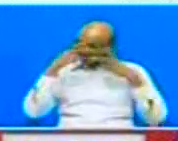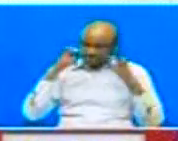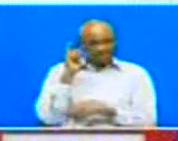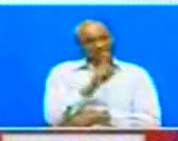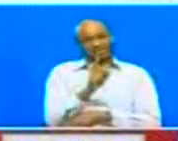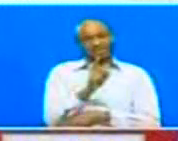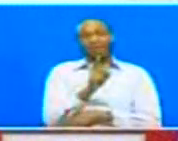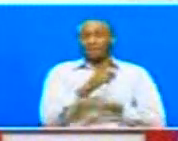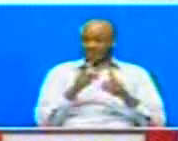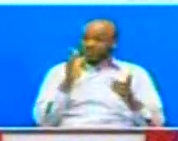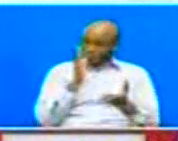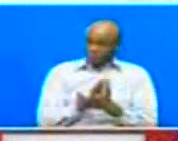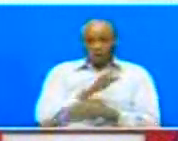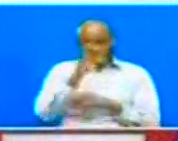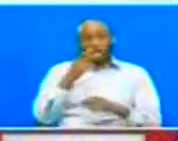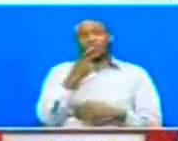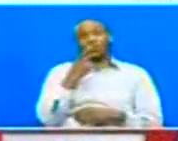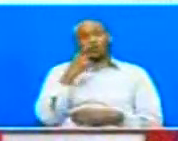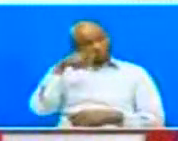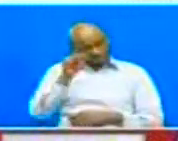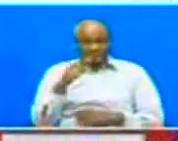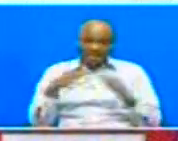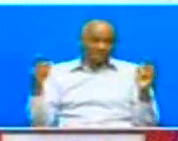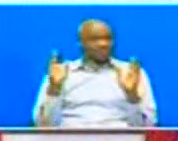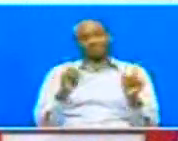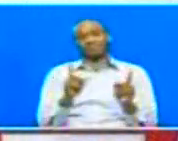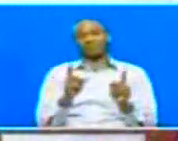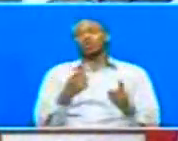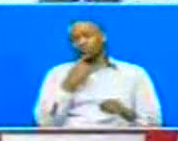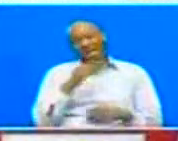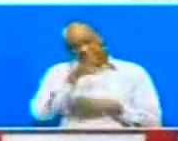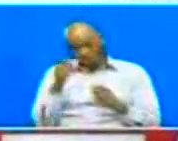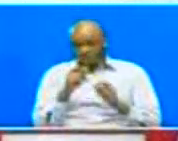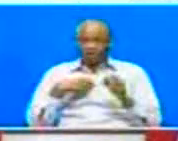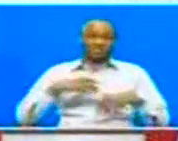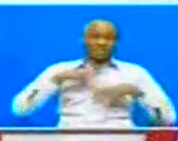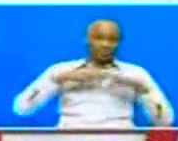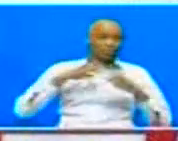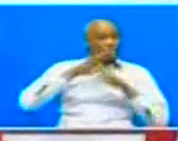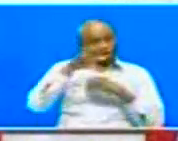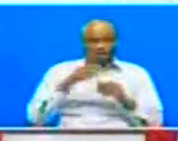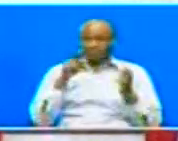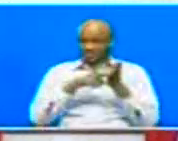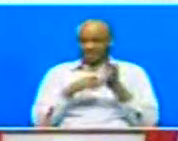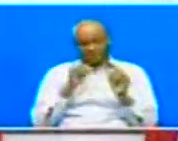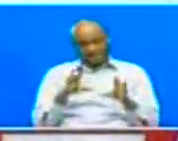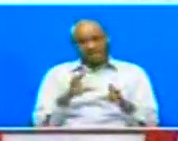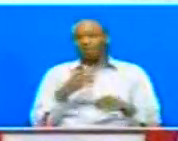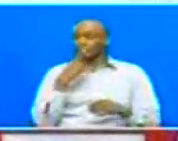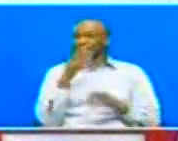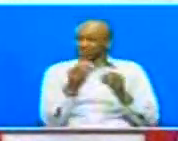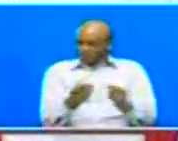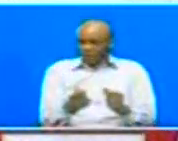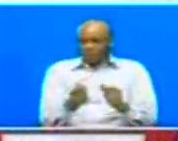terrorist. Yes, it's not every Pokot who is an enemy. It's not every Turkana. It's not every Samburu. It's not every all these guys. So we deal with those